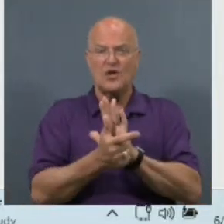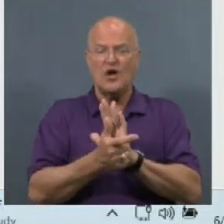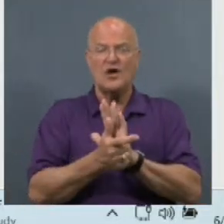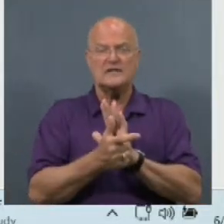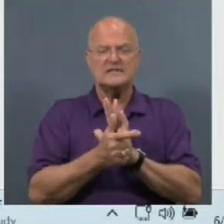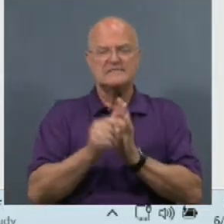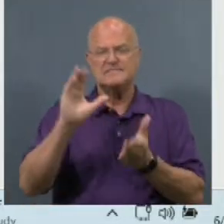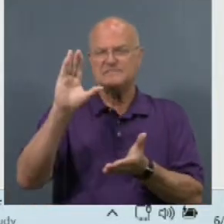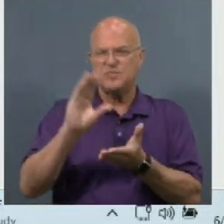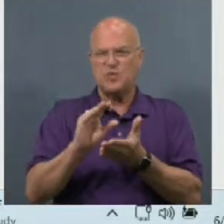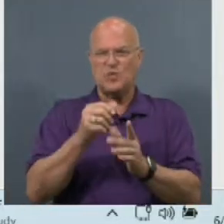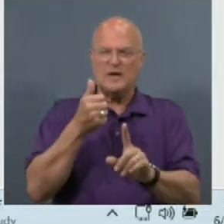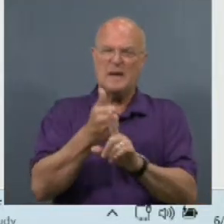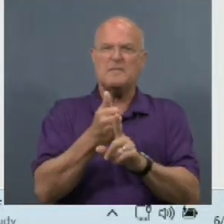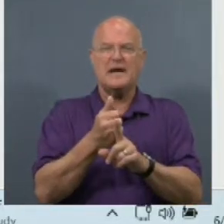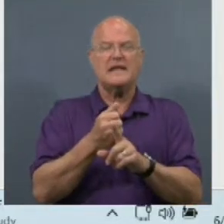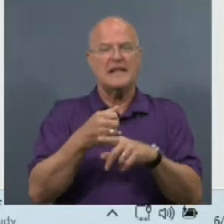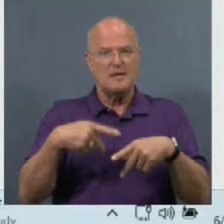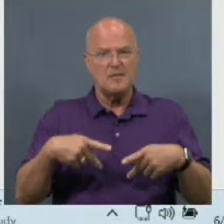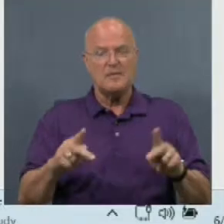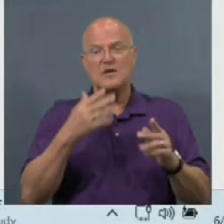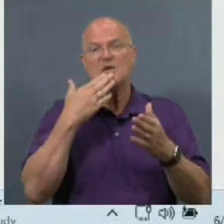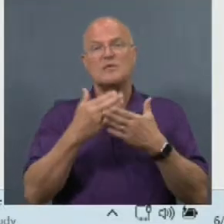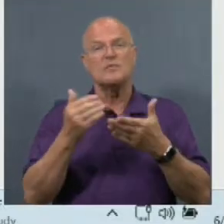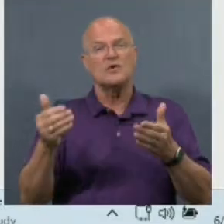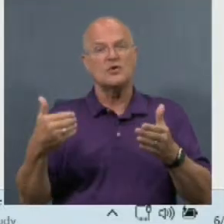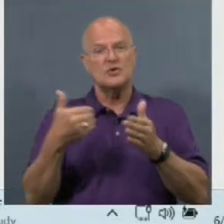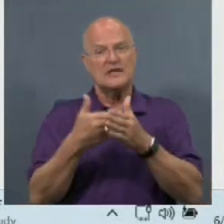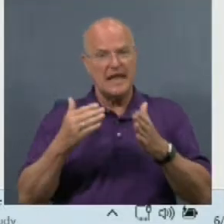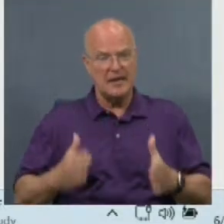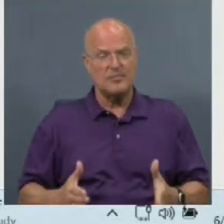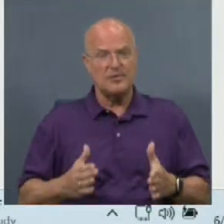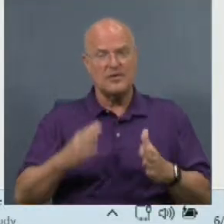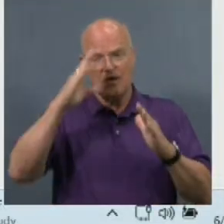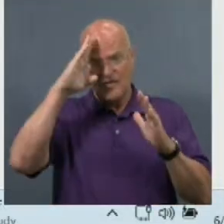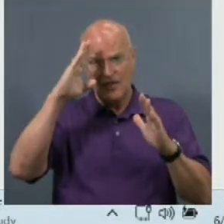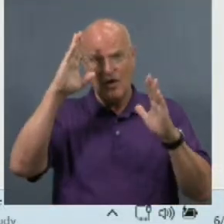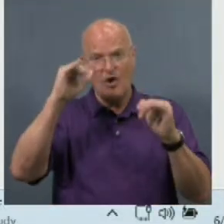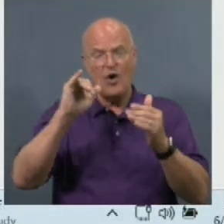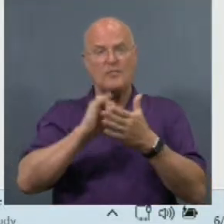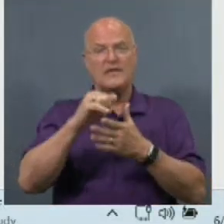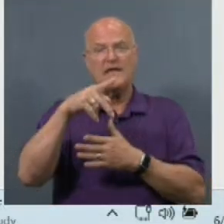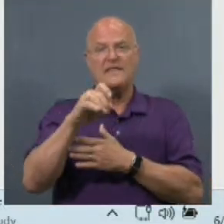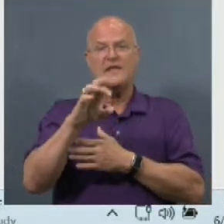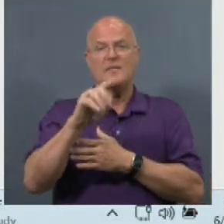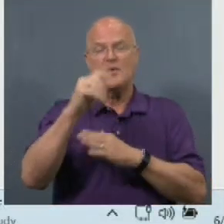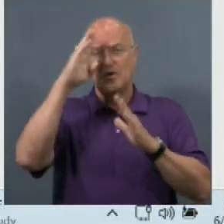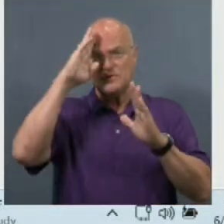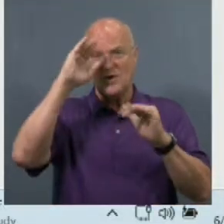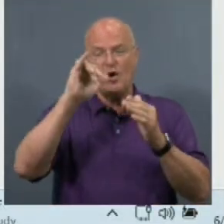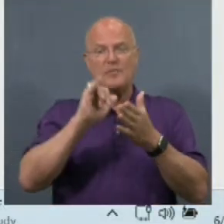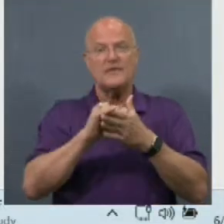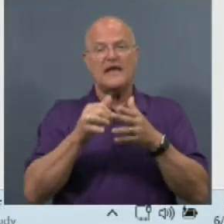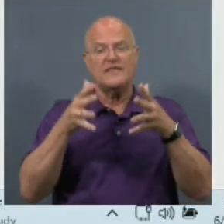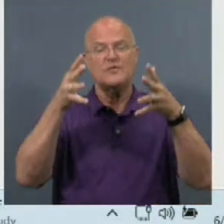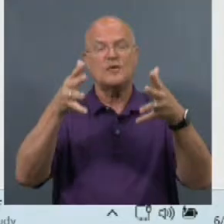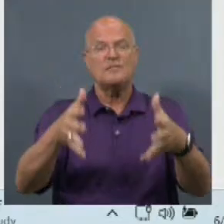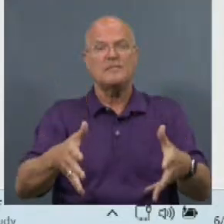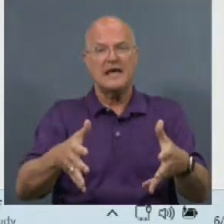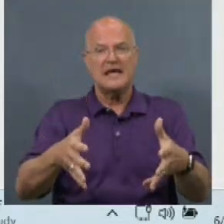minimal impact, and they're committed to being a good neighbor. The hope The port's hope is that the